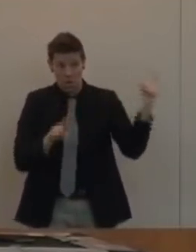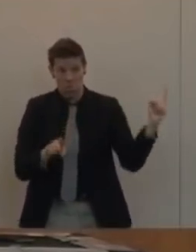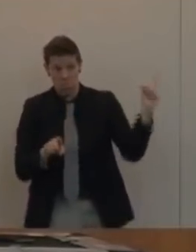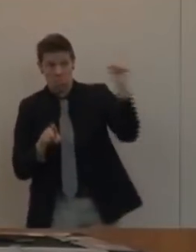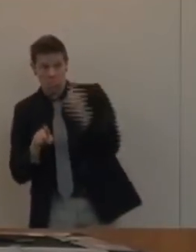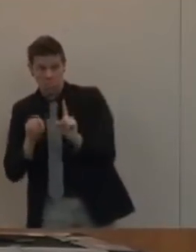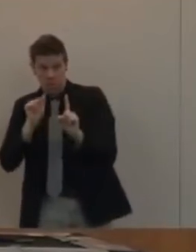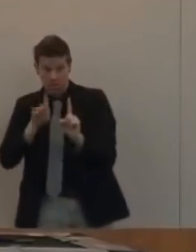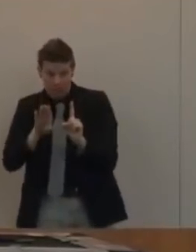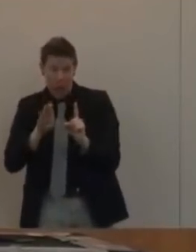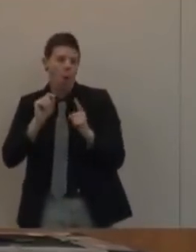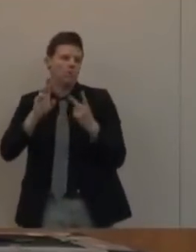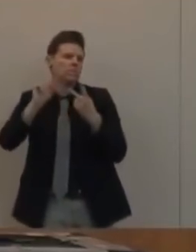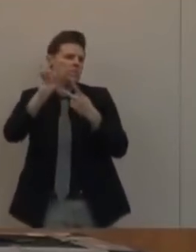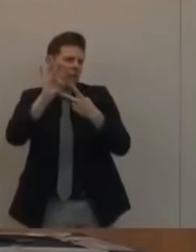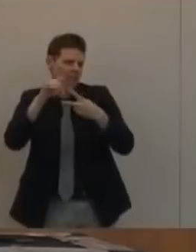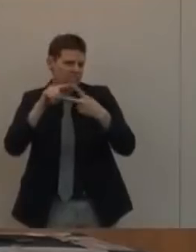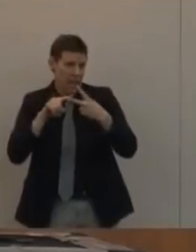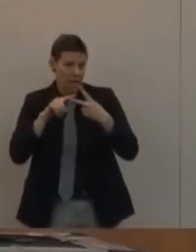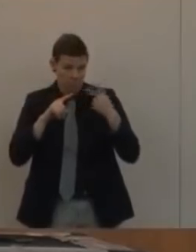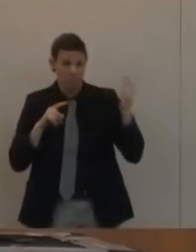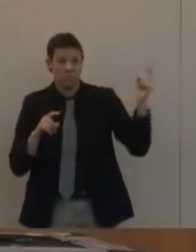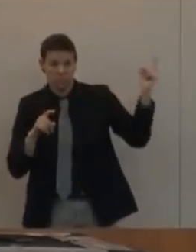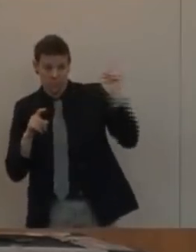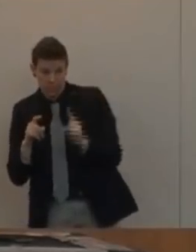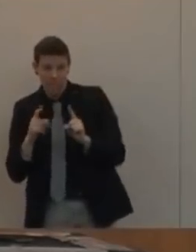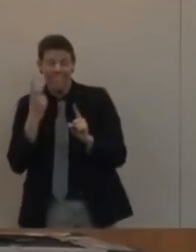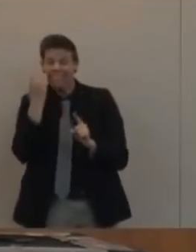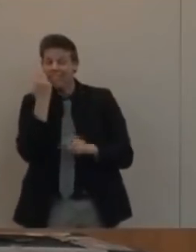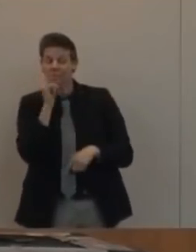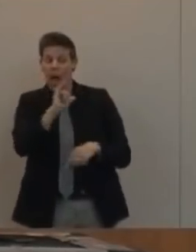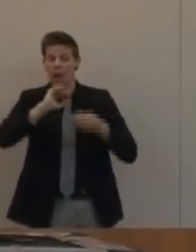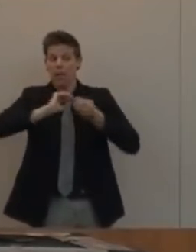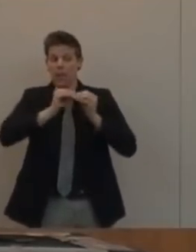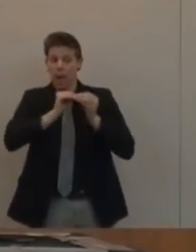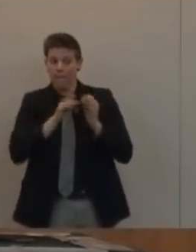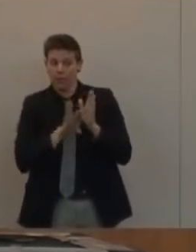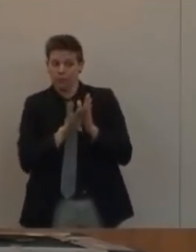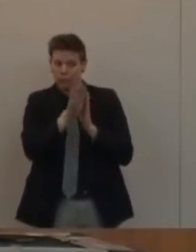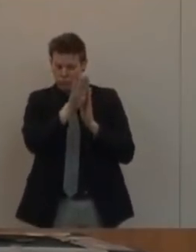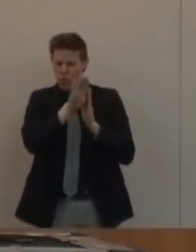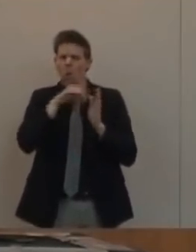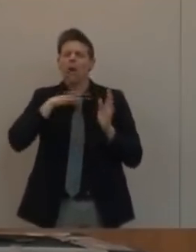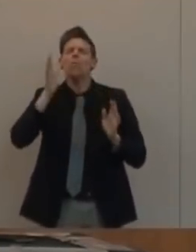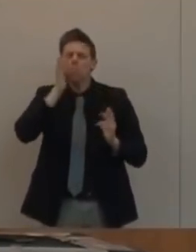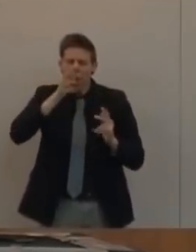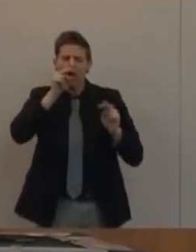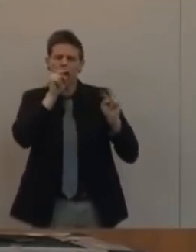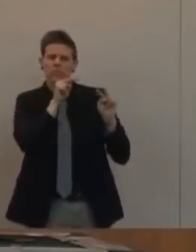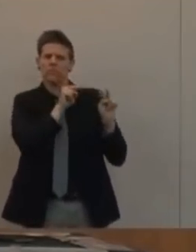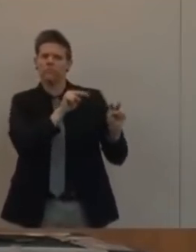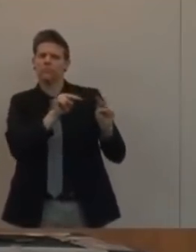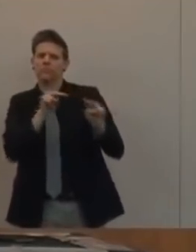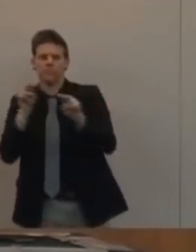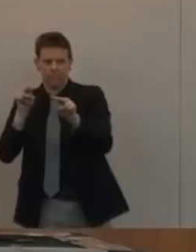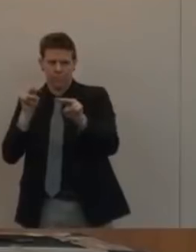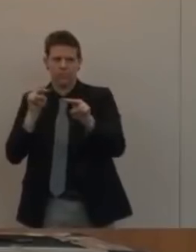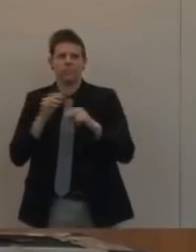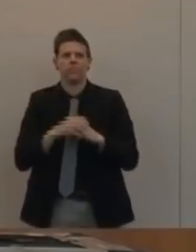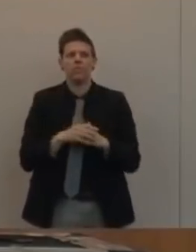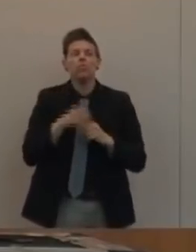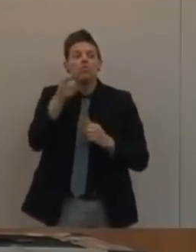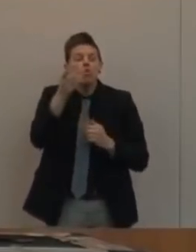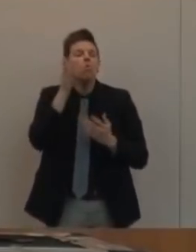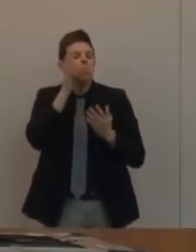to see the surging and the peak as we're modeling, you should expect that some folks will be